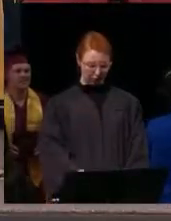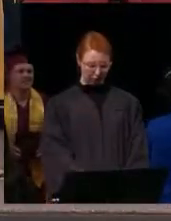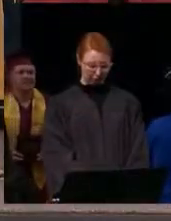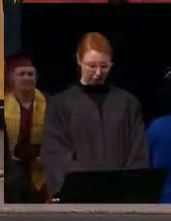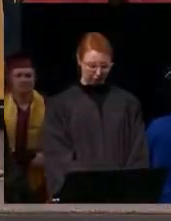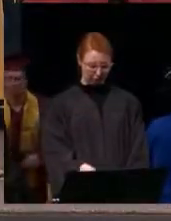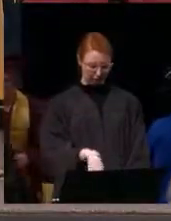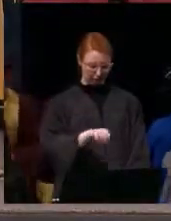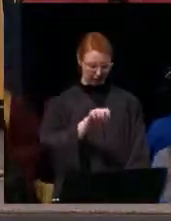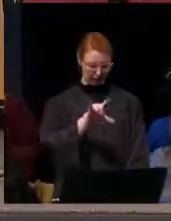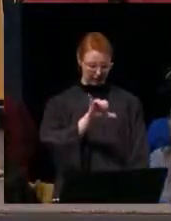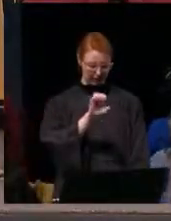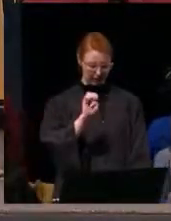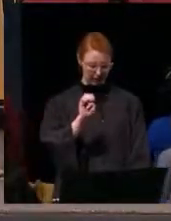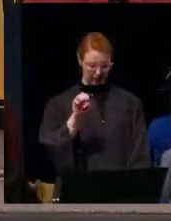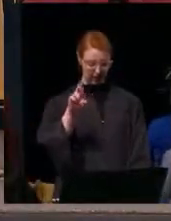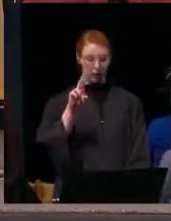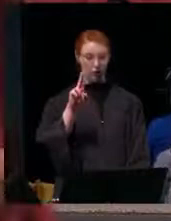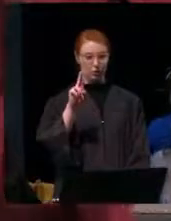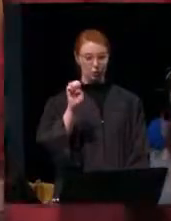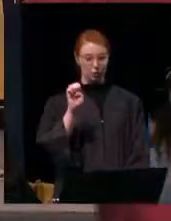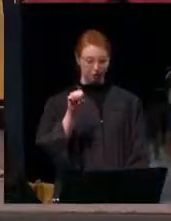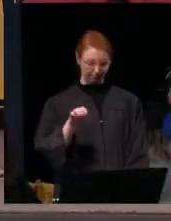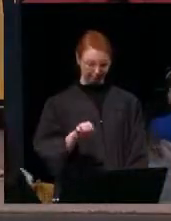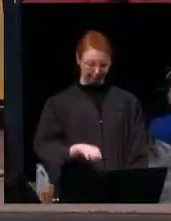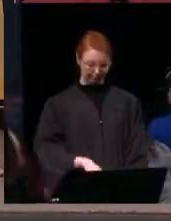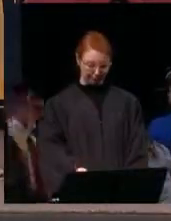Elise Rue.